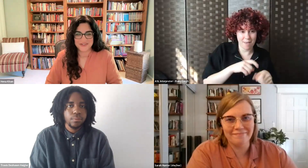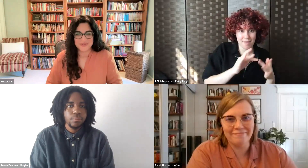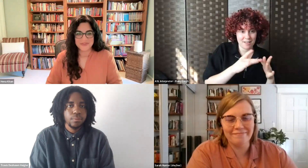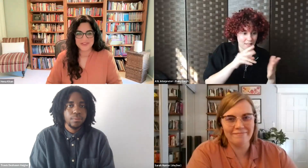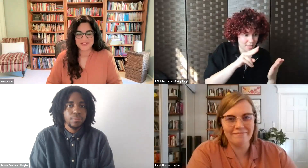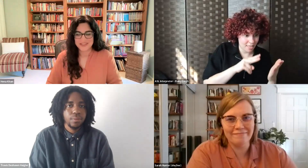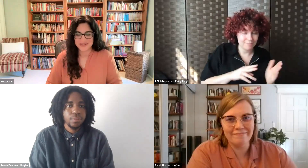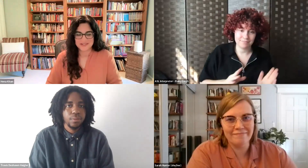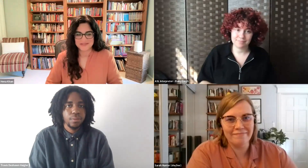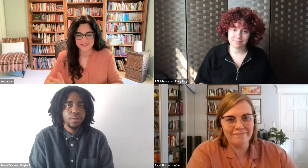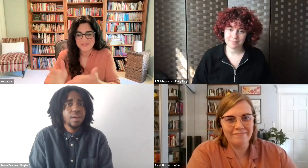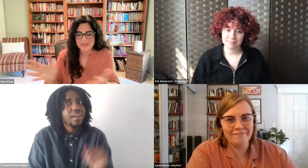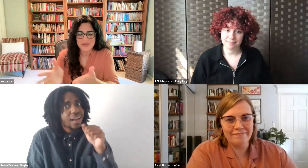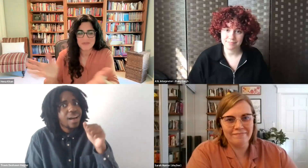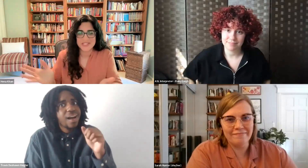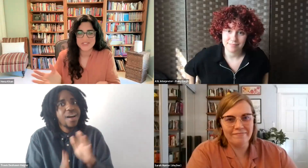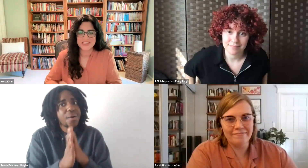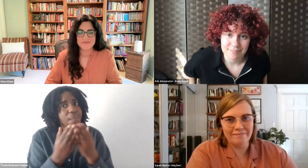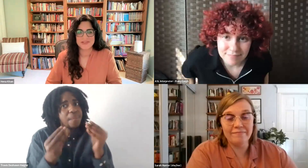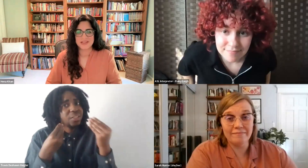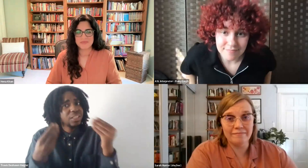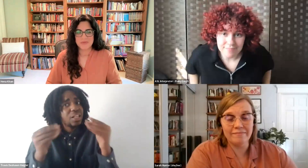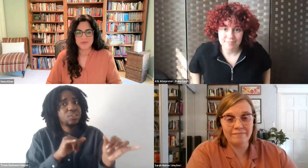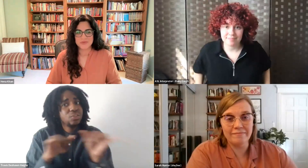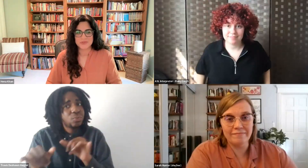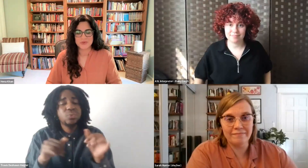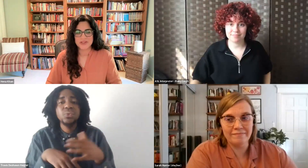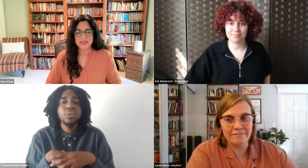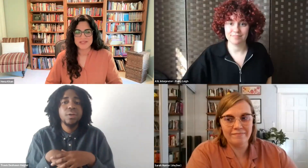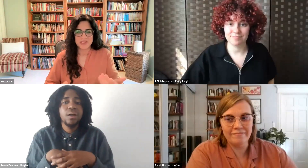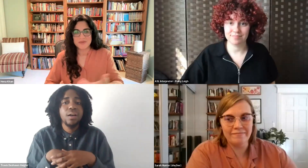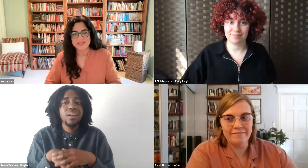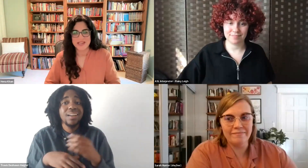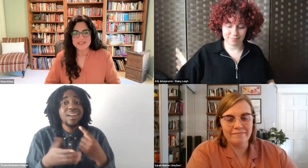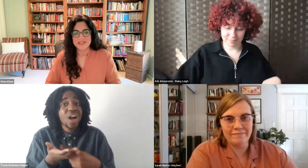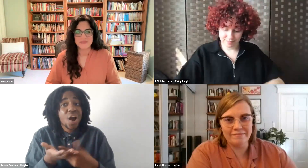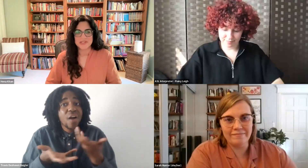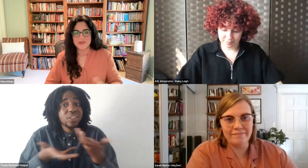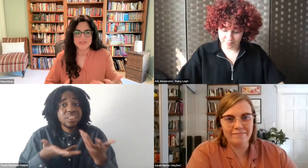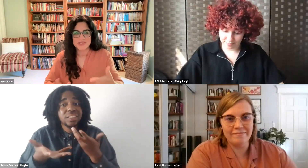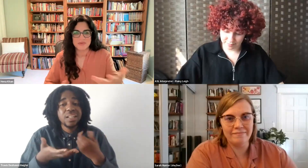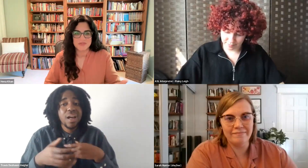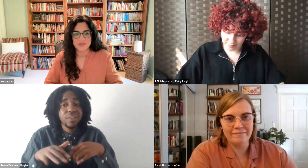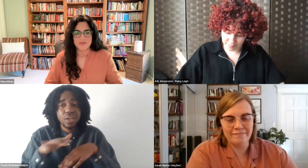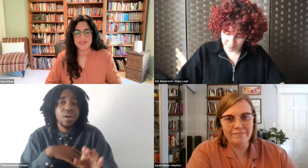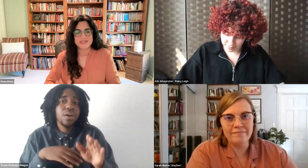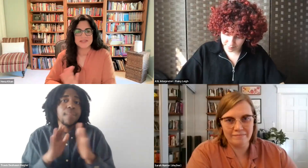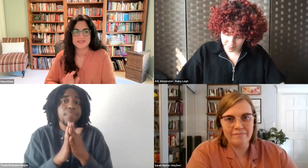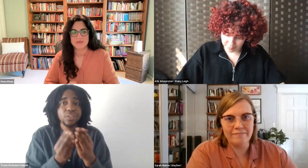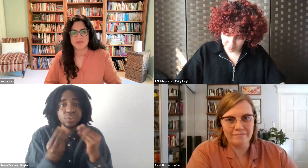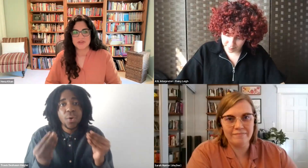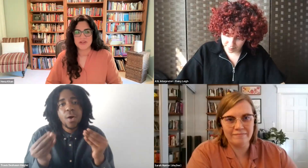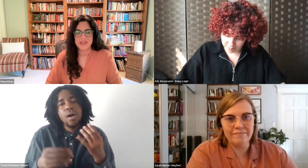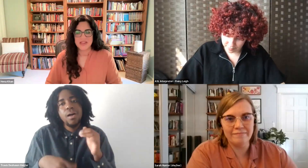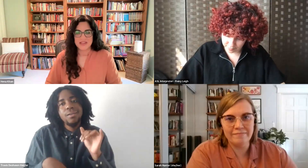like, getting and conversations. I've been at bookstores where somebody comes in asking, like, my daughter's this type of reader, or my niece